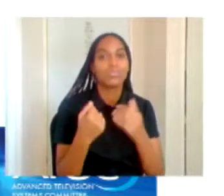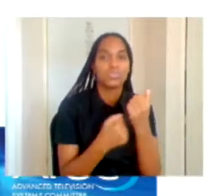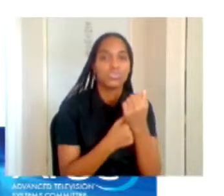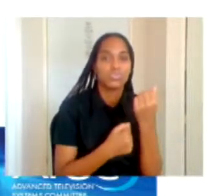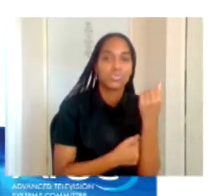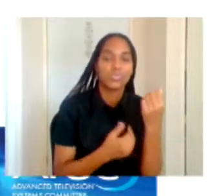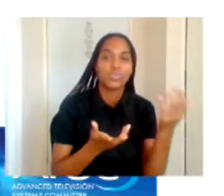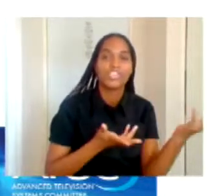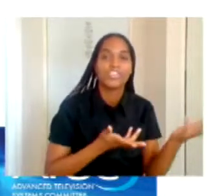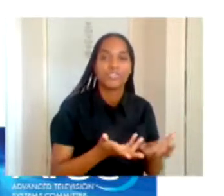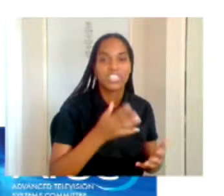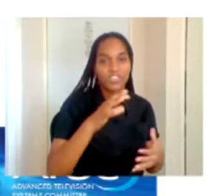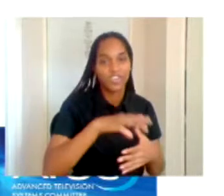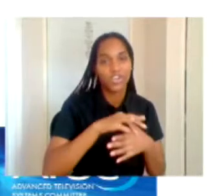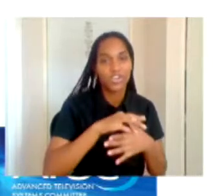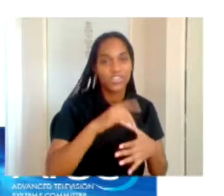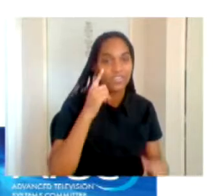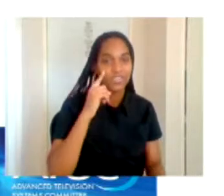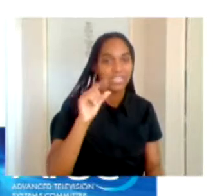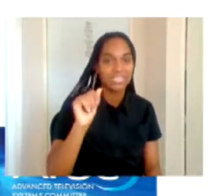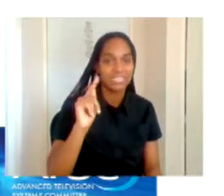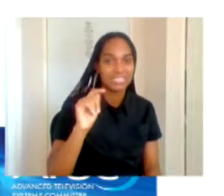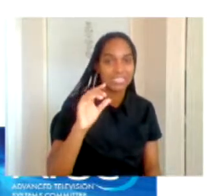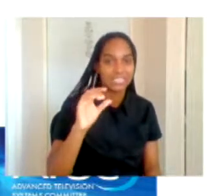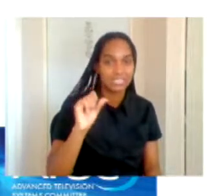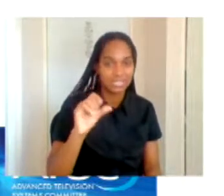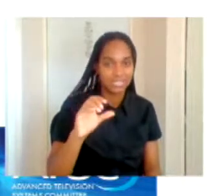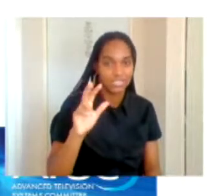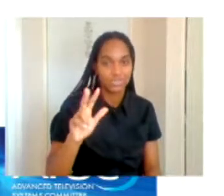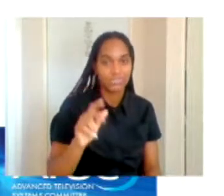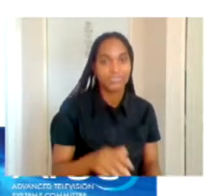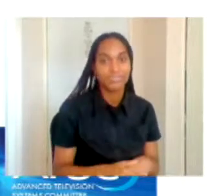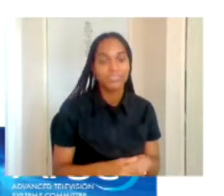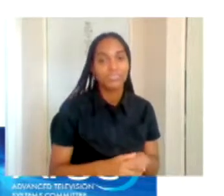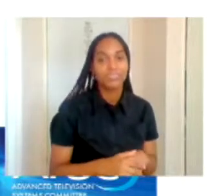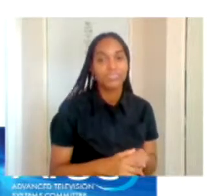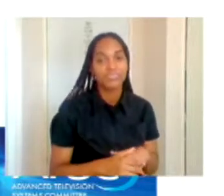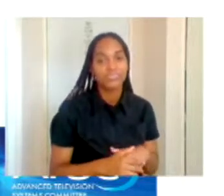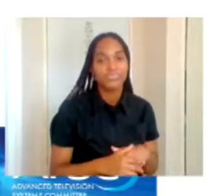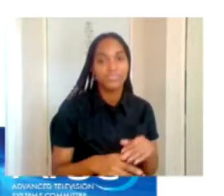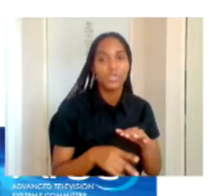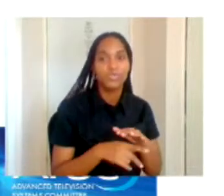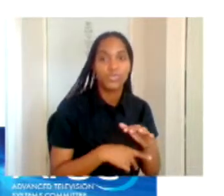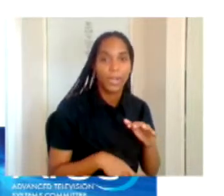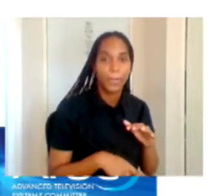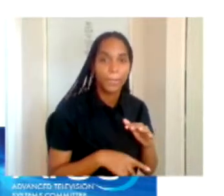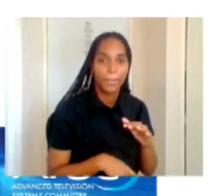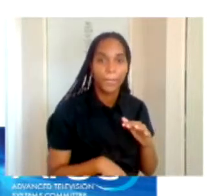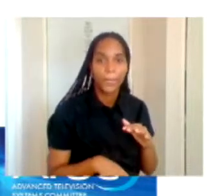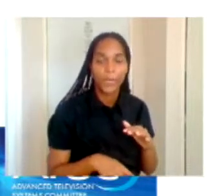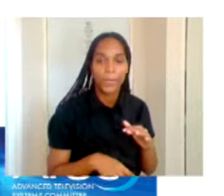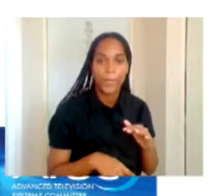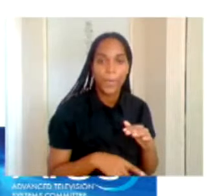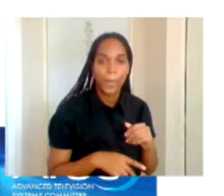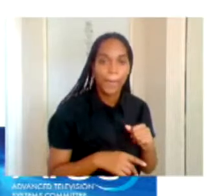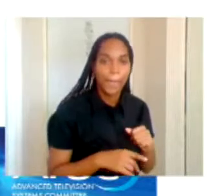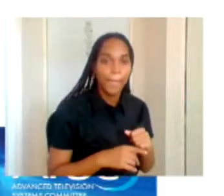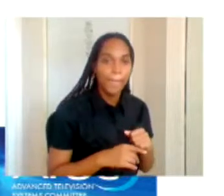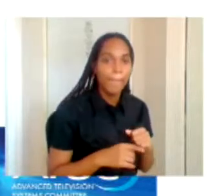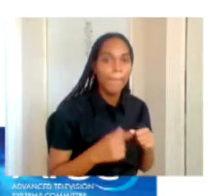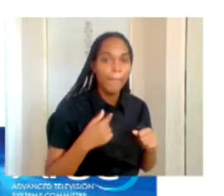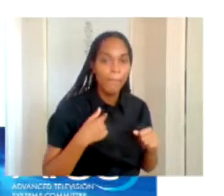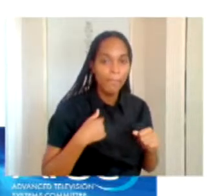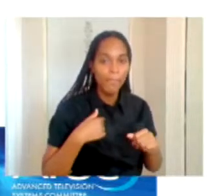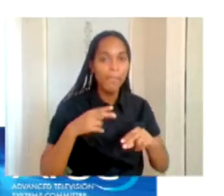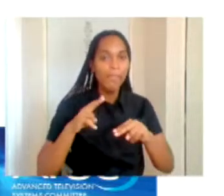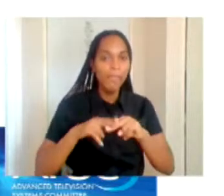content of ATSC3. The primary two, and the one that S38, the chair of the, I'm the chair of the committee that runs